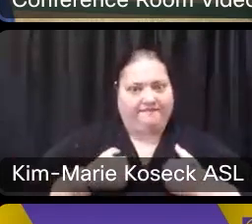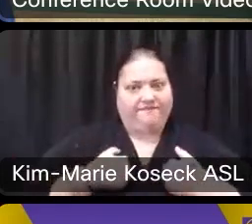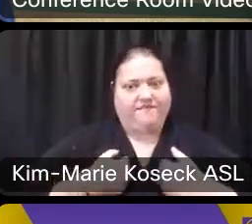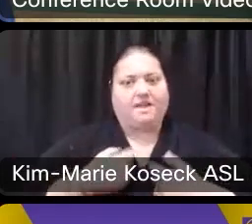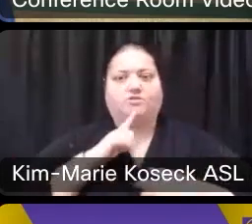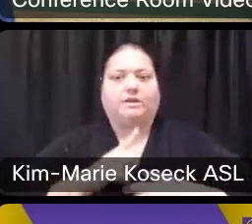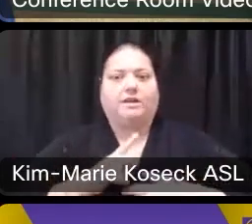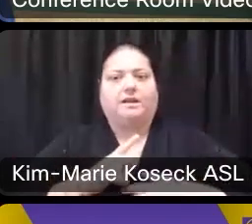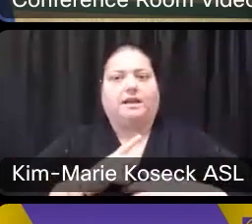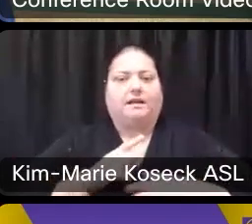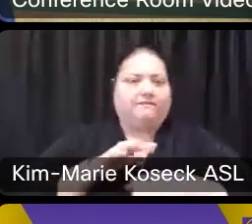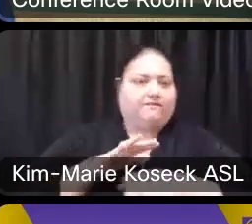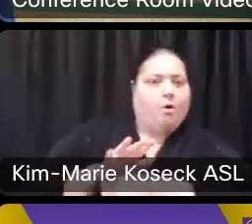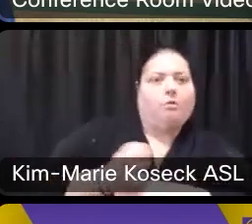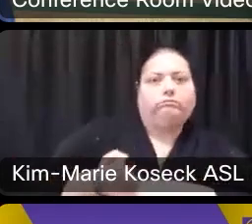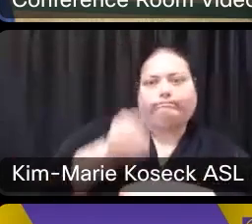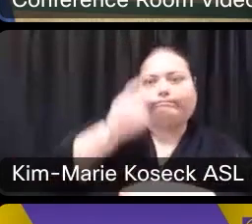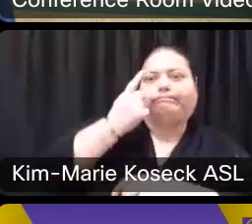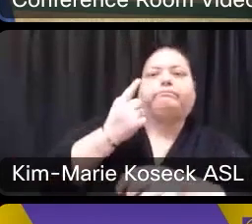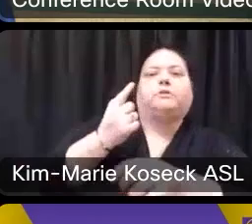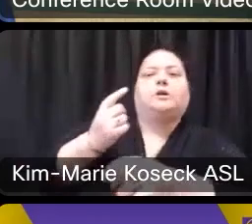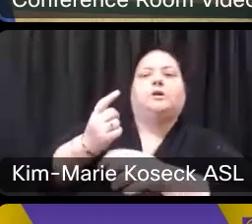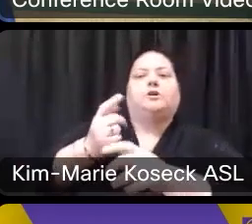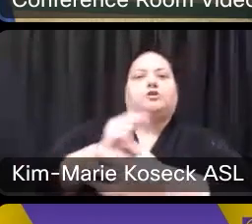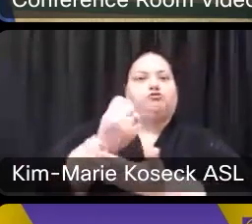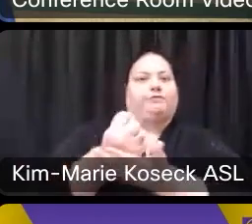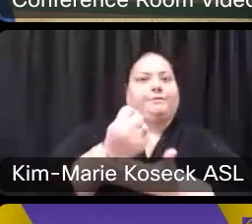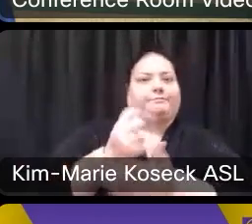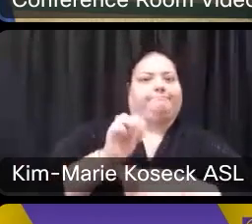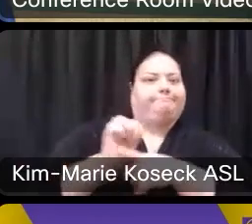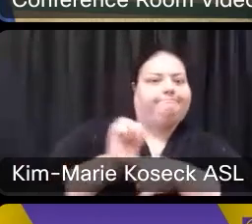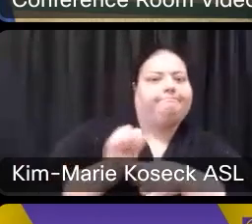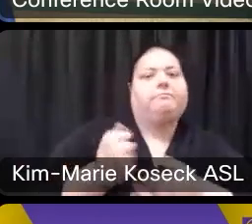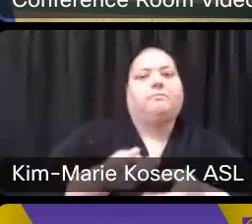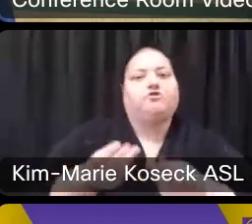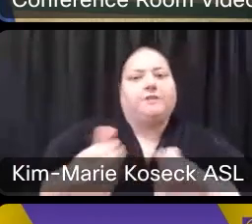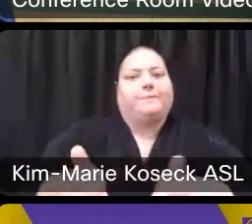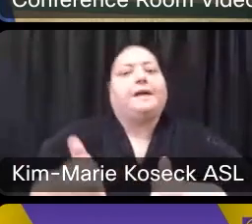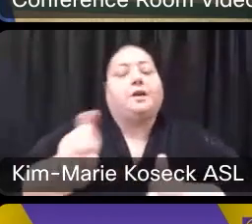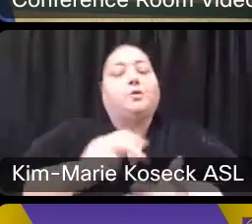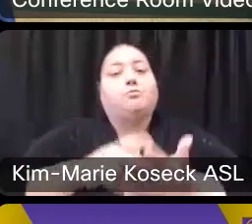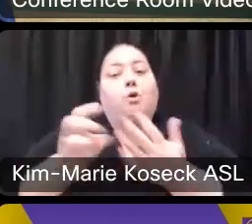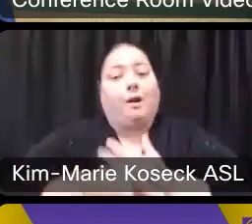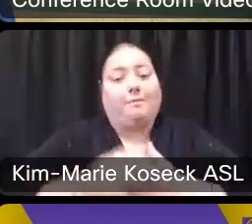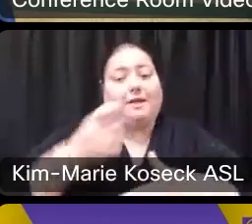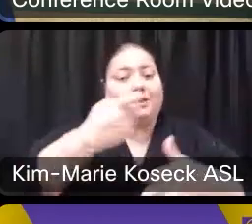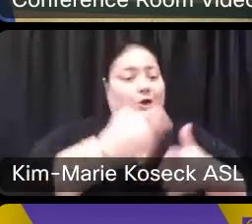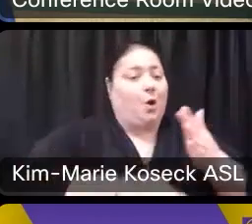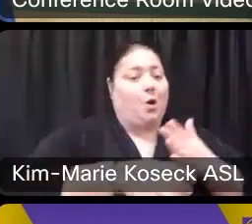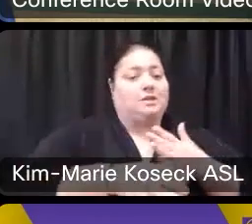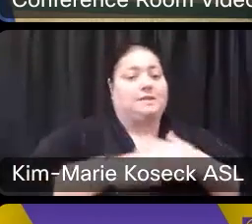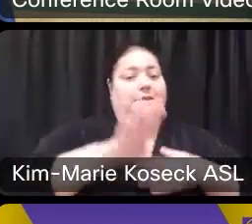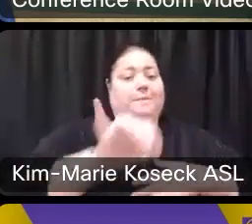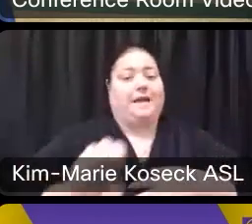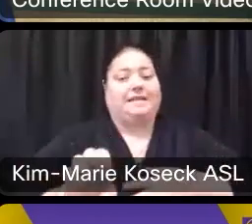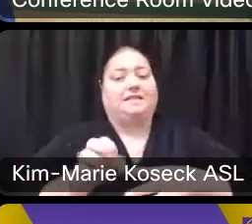really comprehensive treatment program. And the other thing that's interesting about it is it has a cost-based rate,